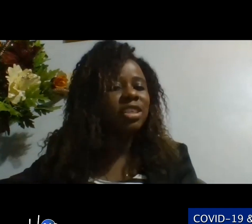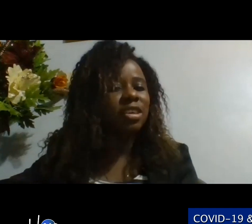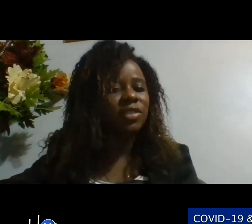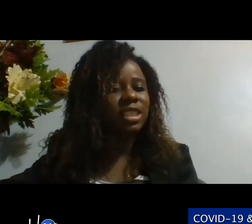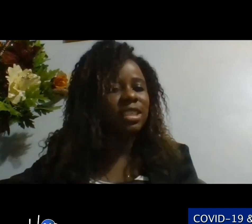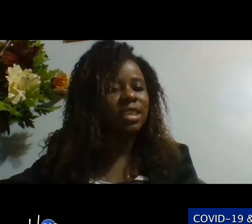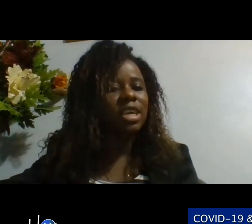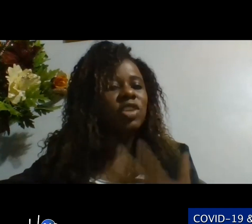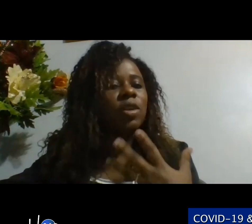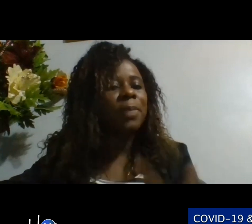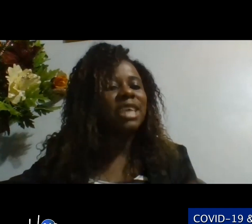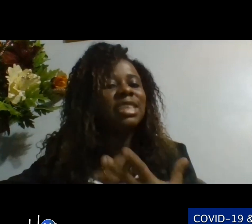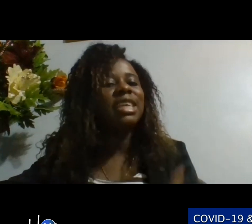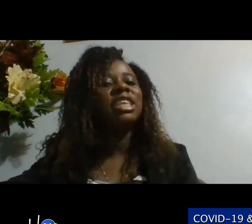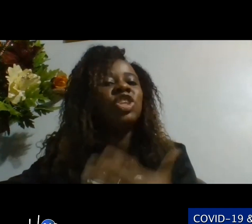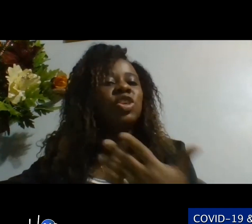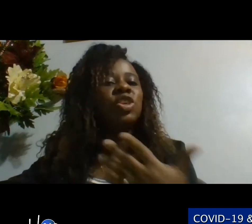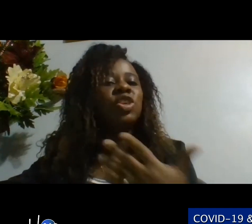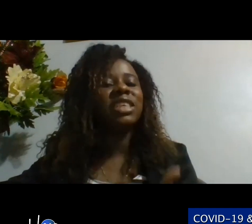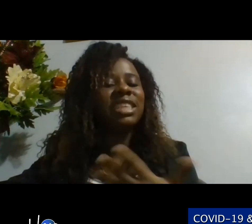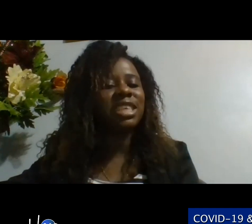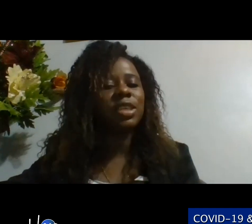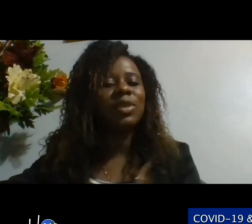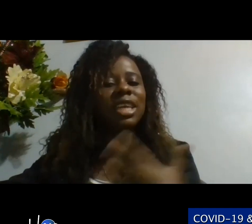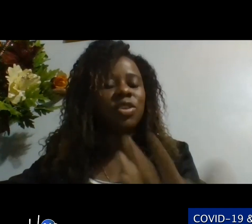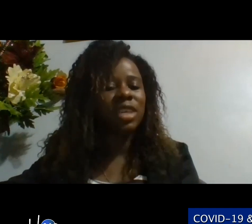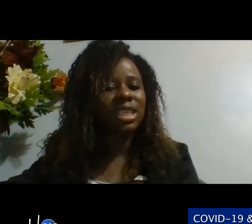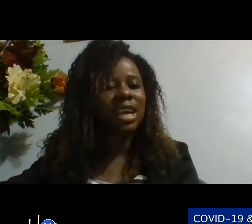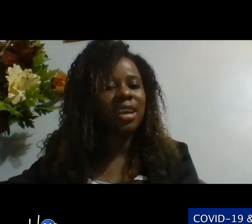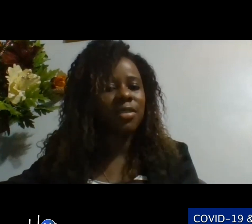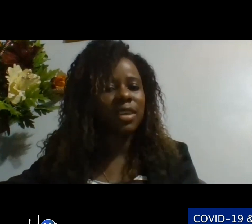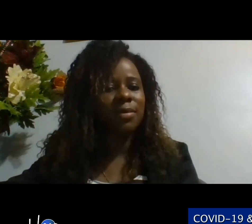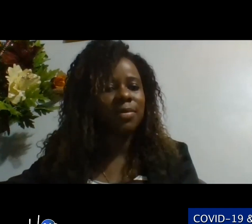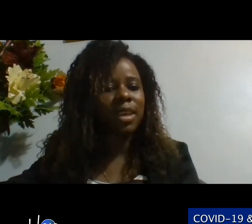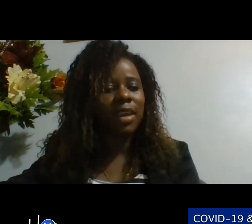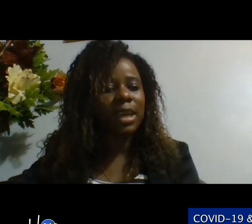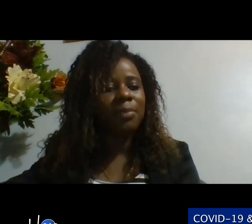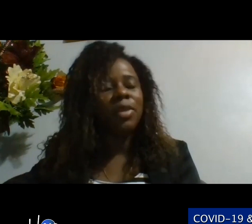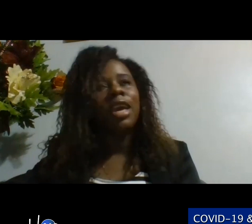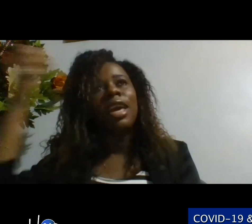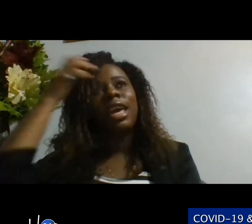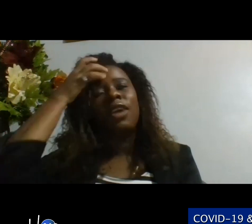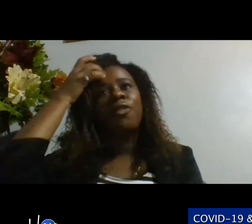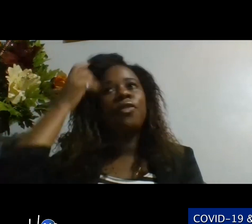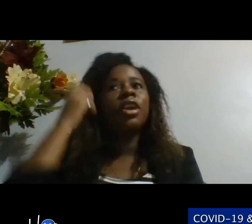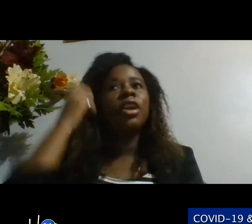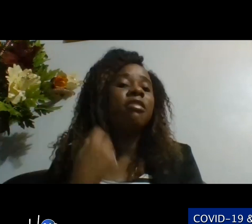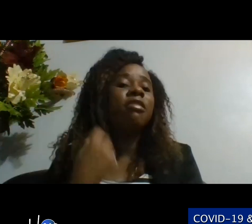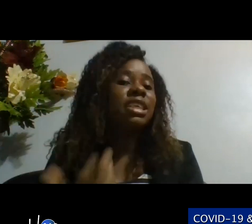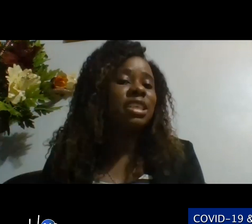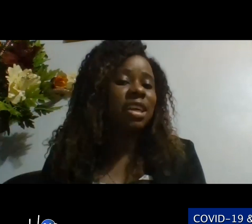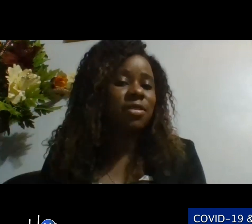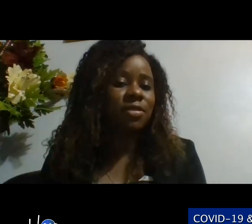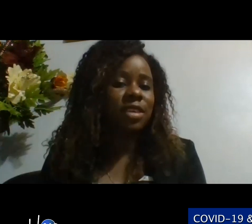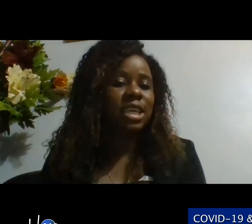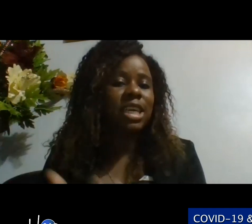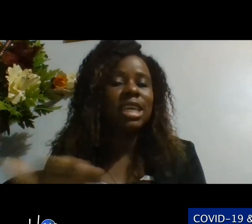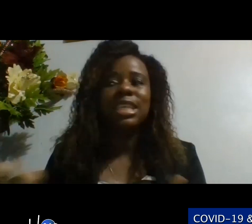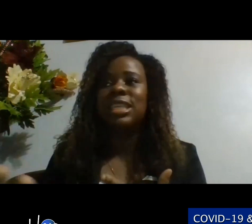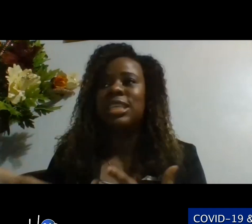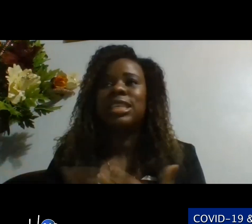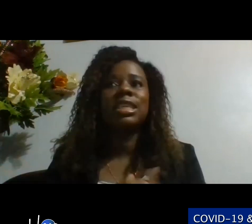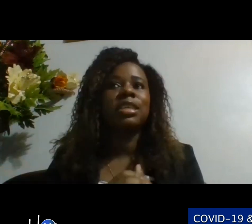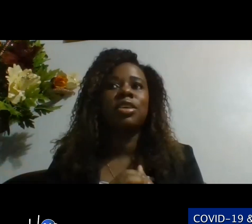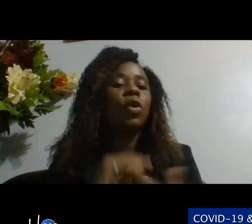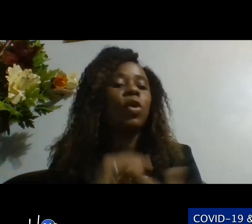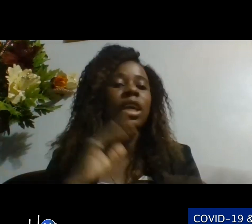other surfaces. So the best thing is to use a tissue and then you discard of it, right? If your relative